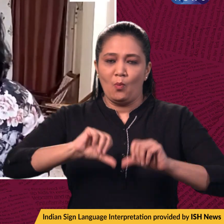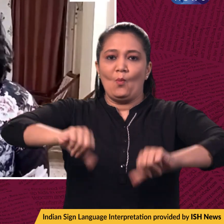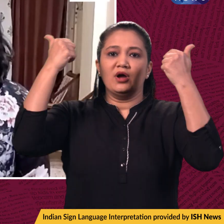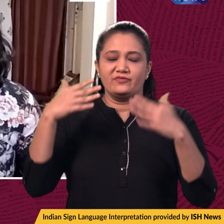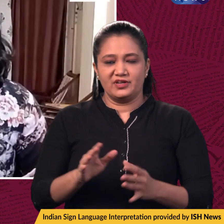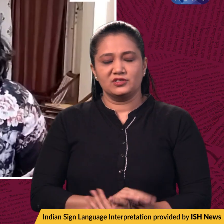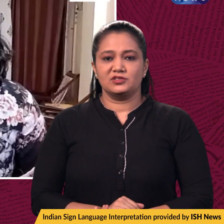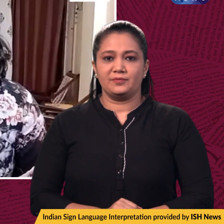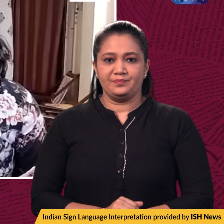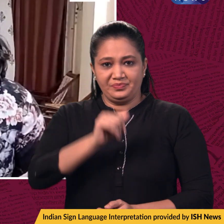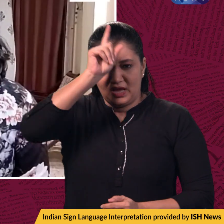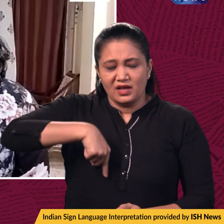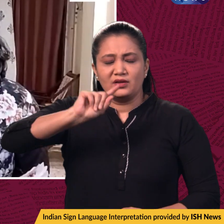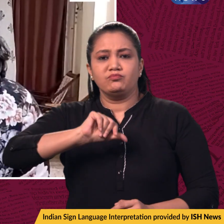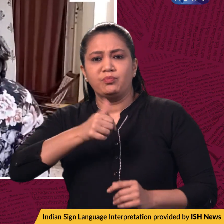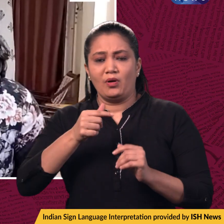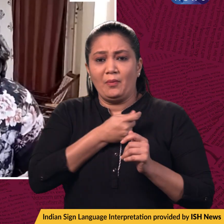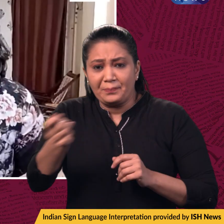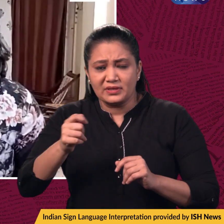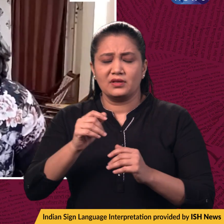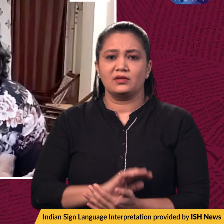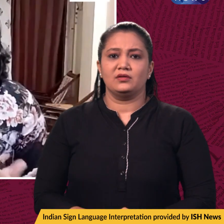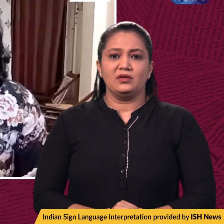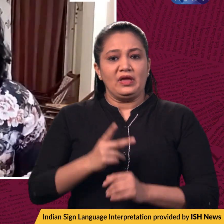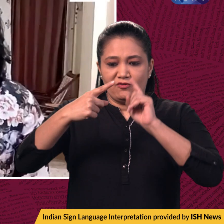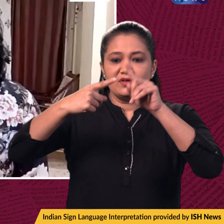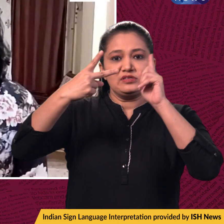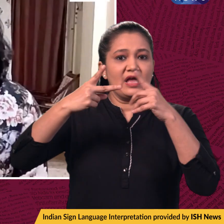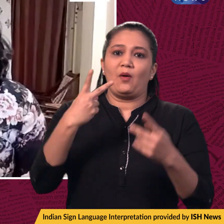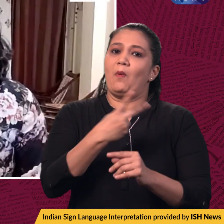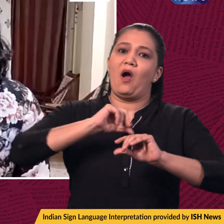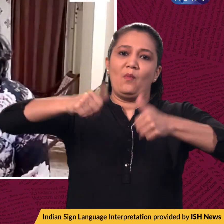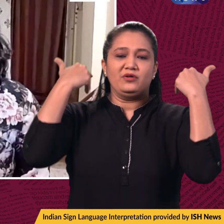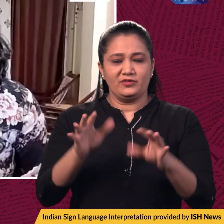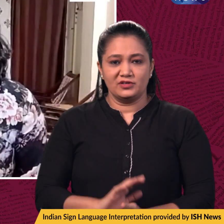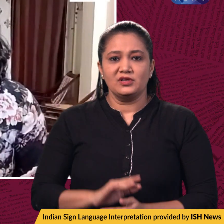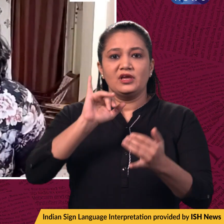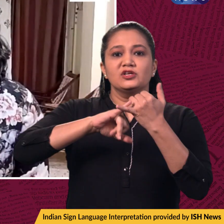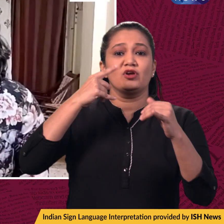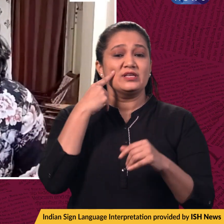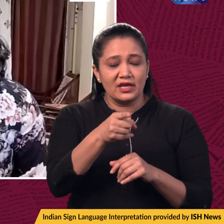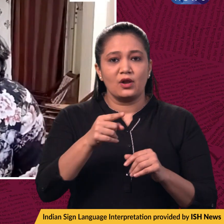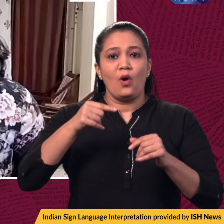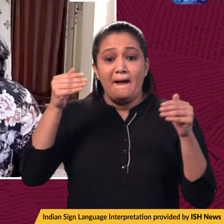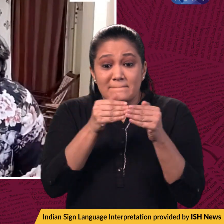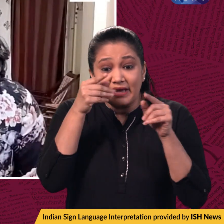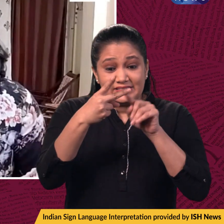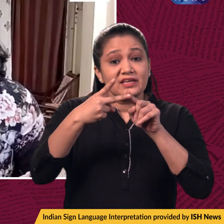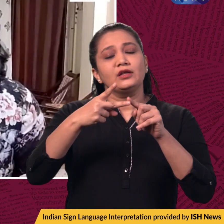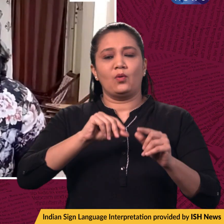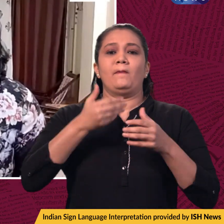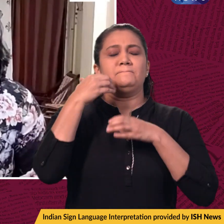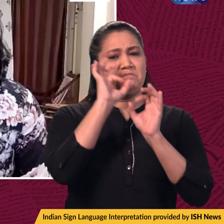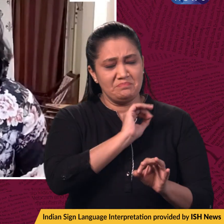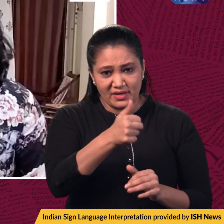series whitewash. Now, India outplayed the Lankans in this test as well as the series. Shreyas Iyer was named player of the match,